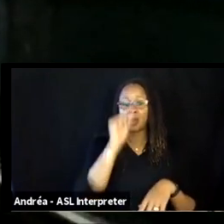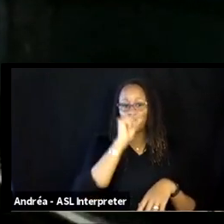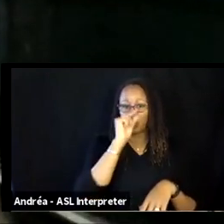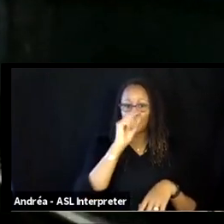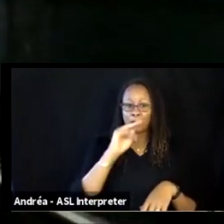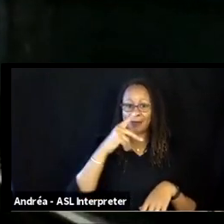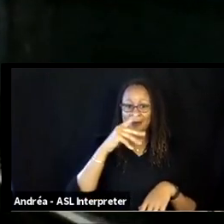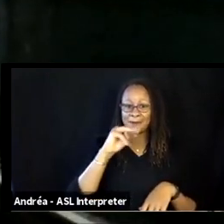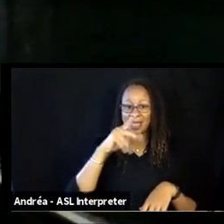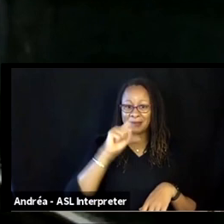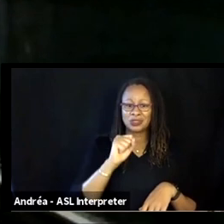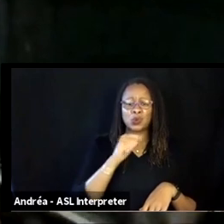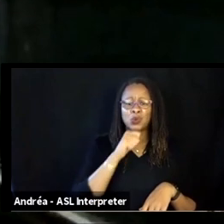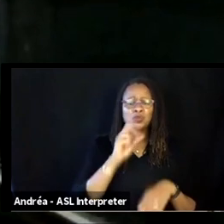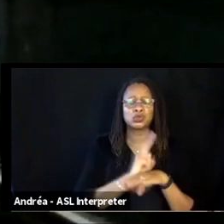users?